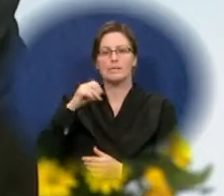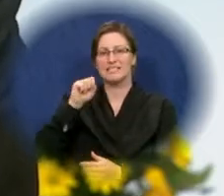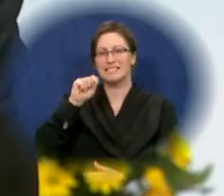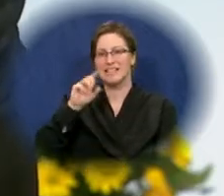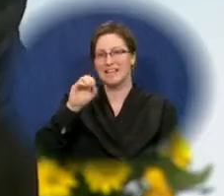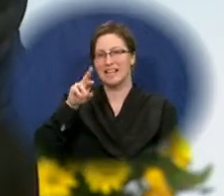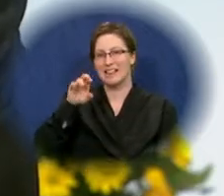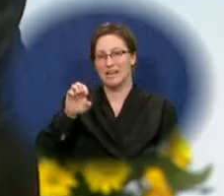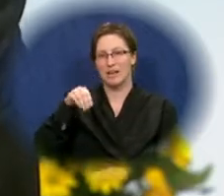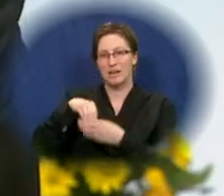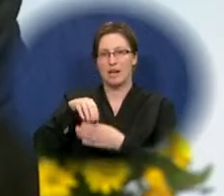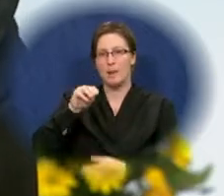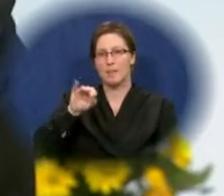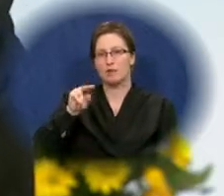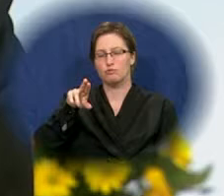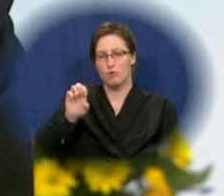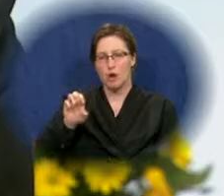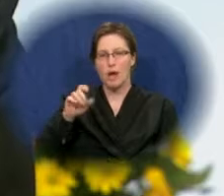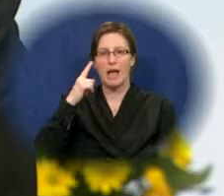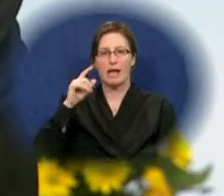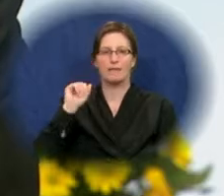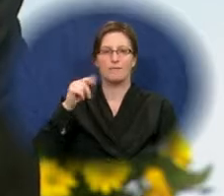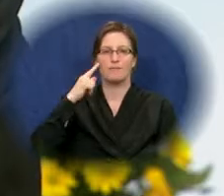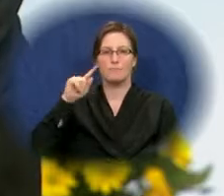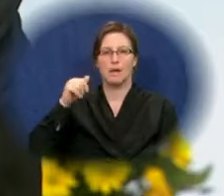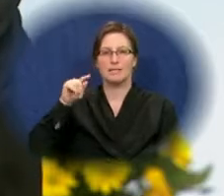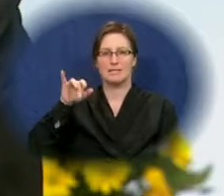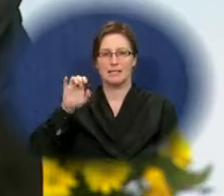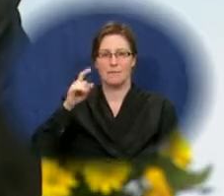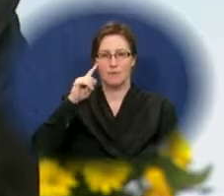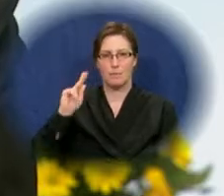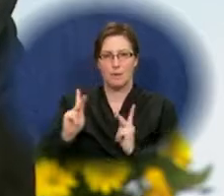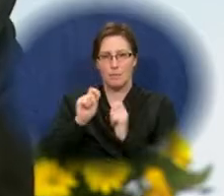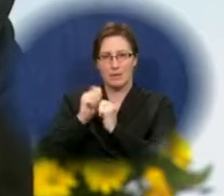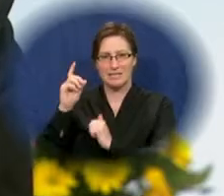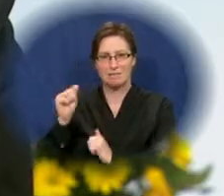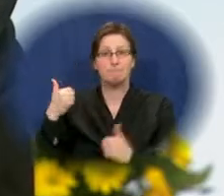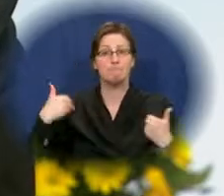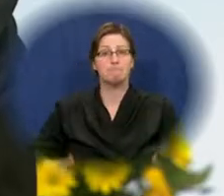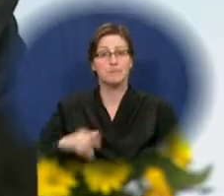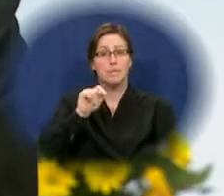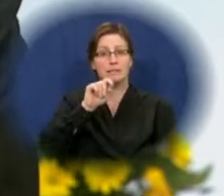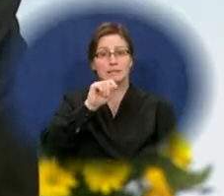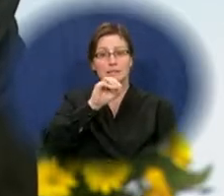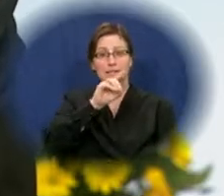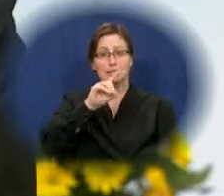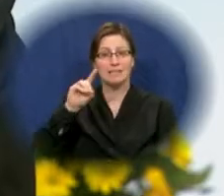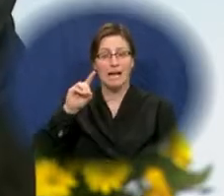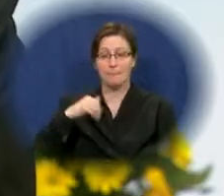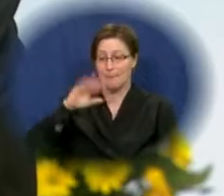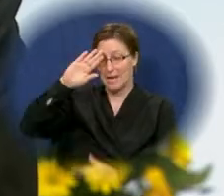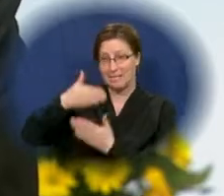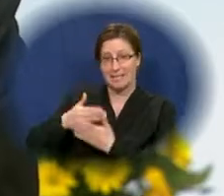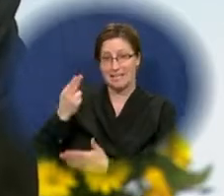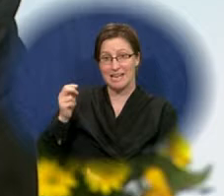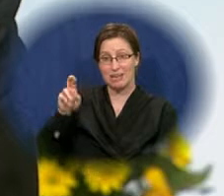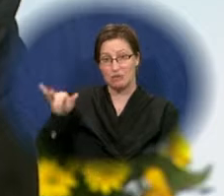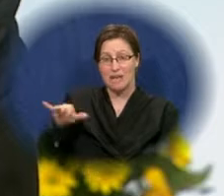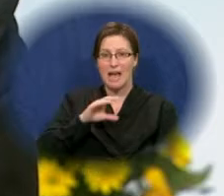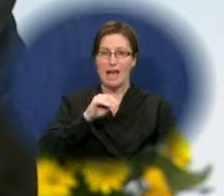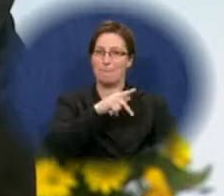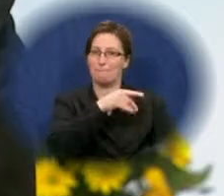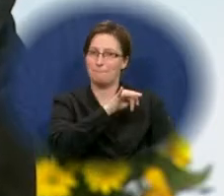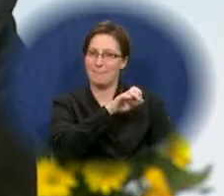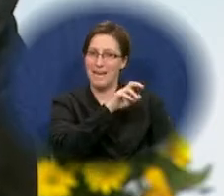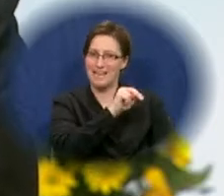director of the Apostolate for Persons with Disabilities. I am Todd Slushy. My son Henry and Peyton Saudi were